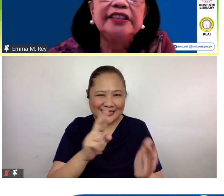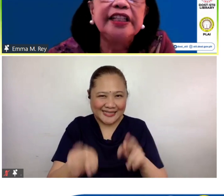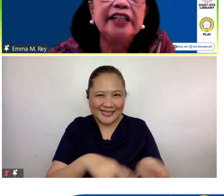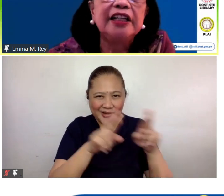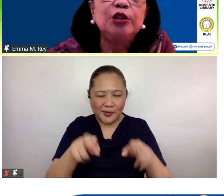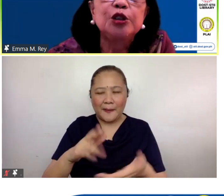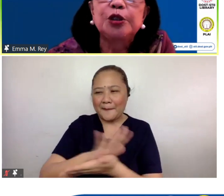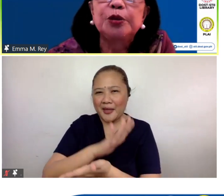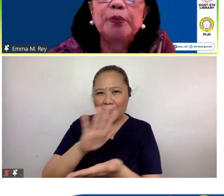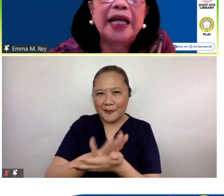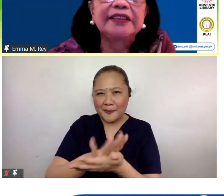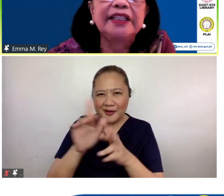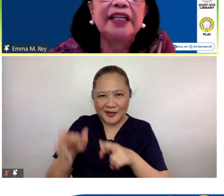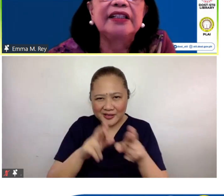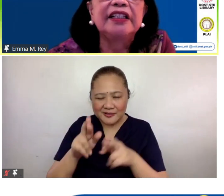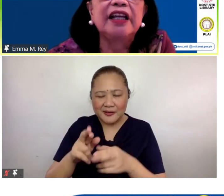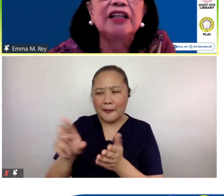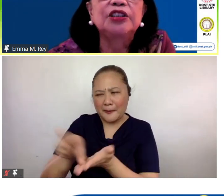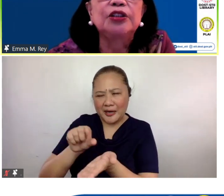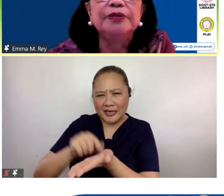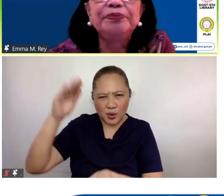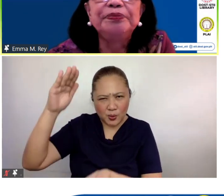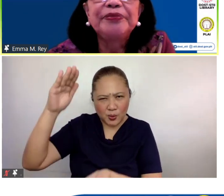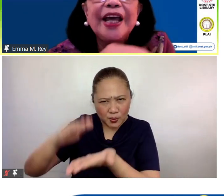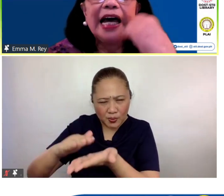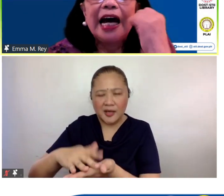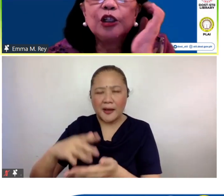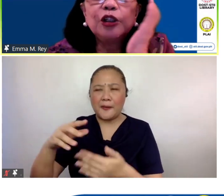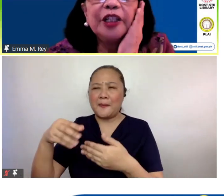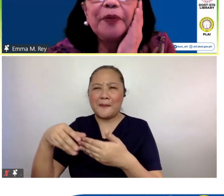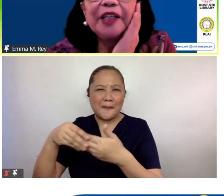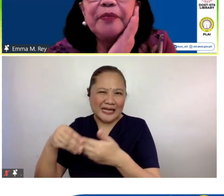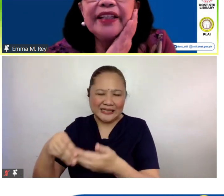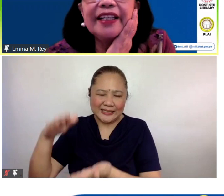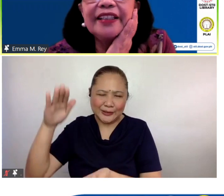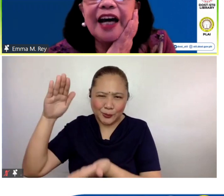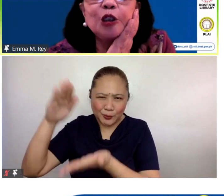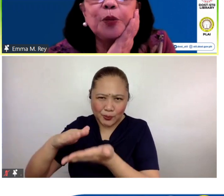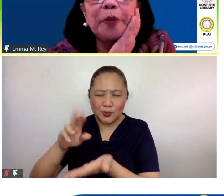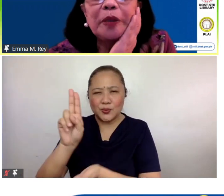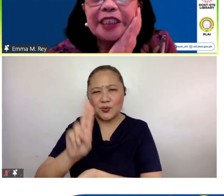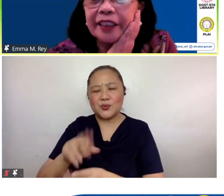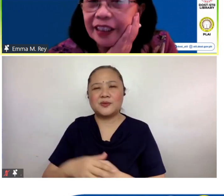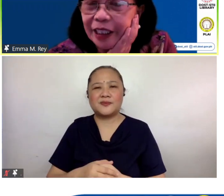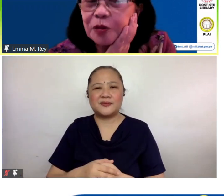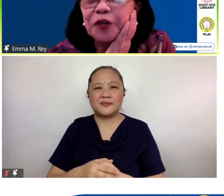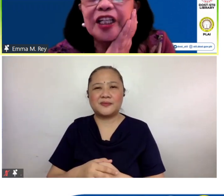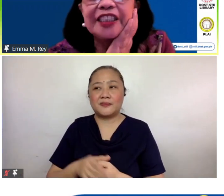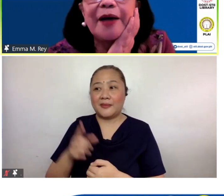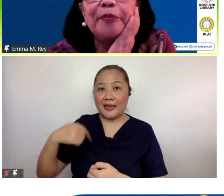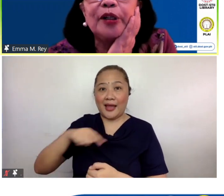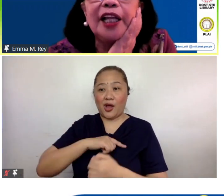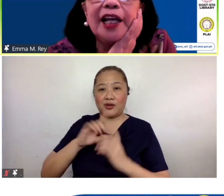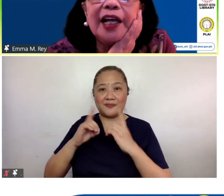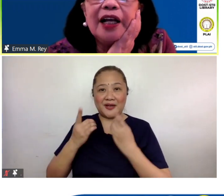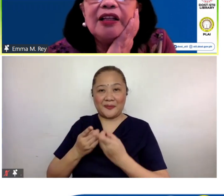and single-use plastic reduction. Our own department at the House of Representatives, for example,